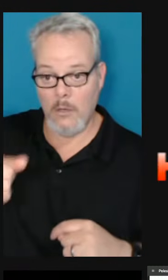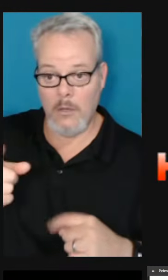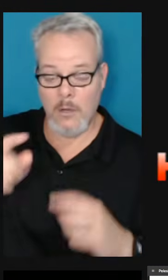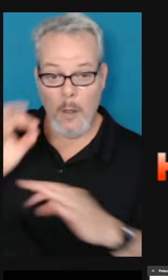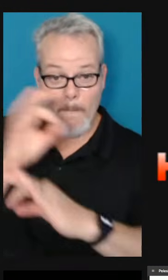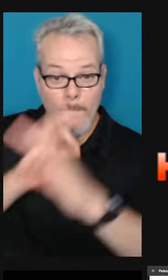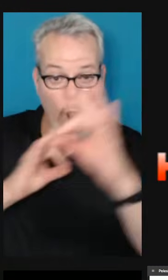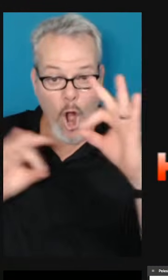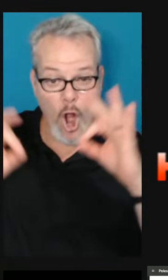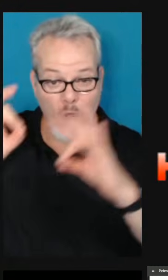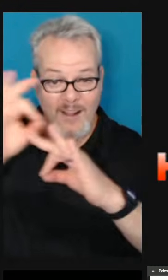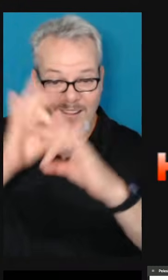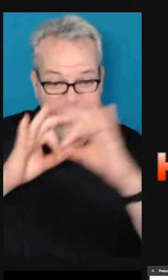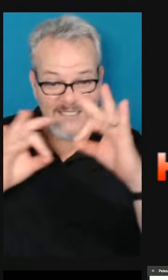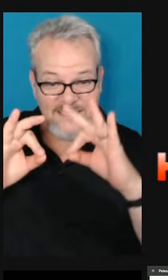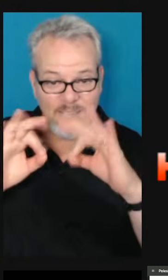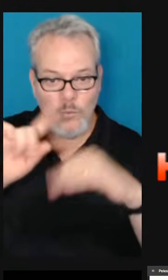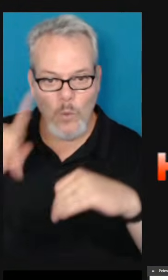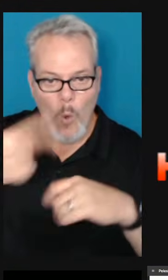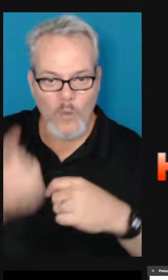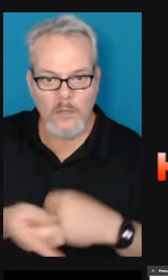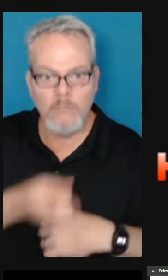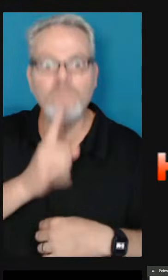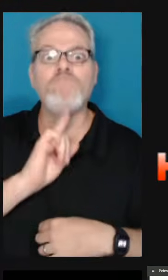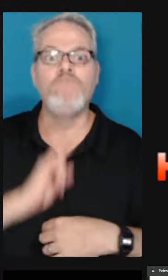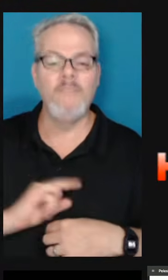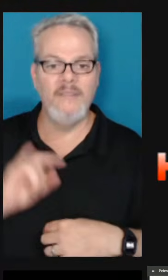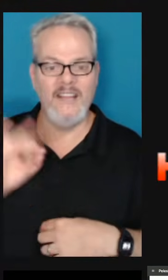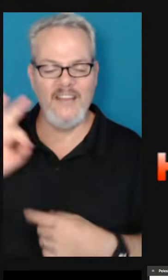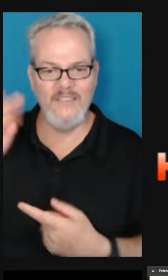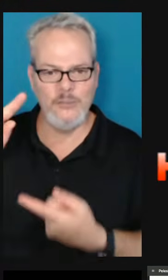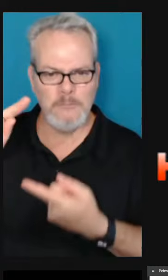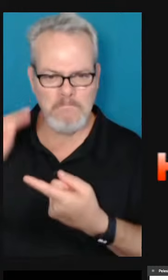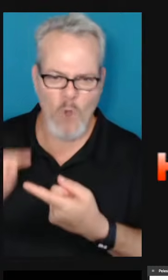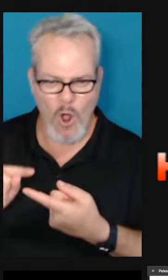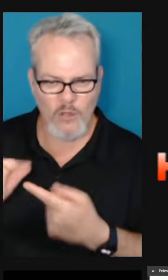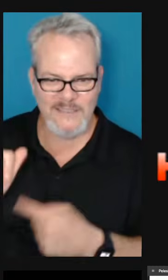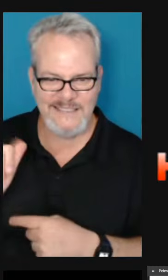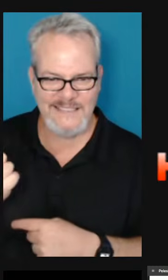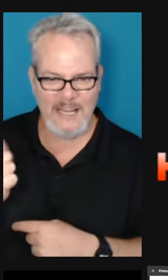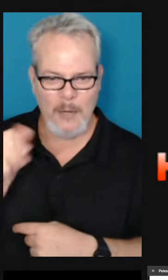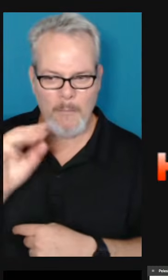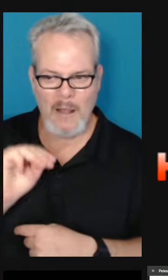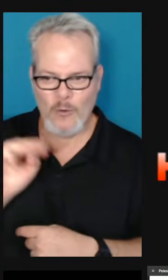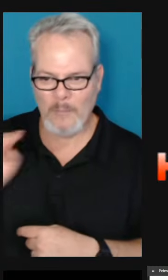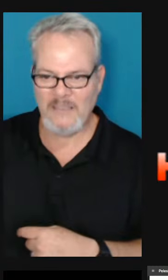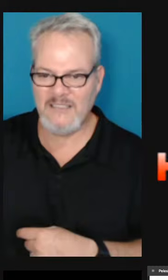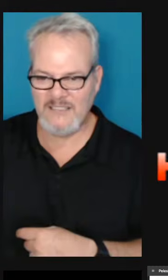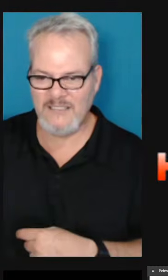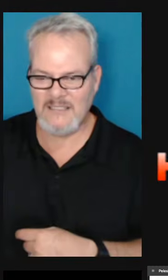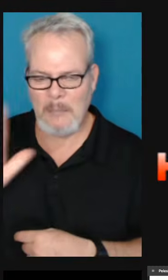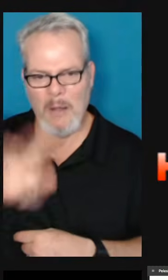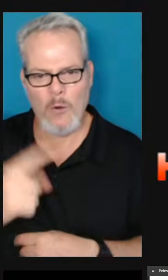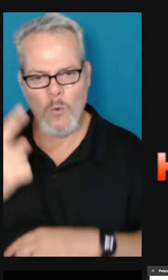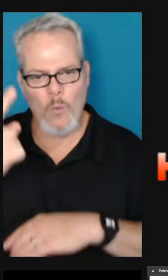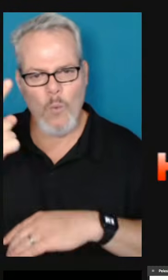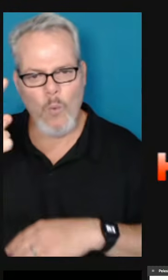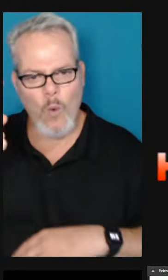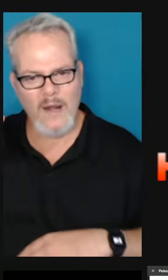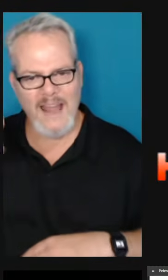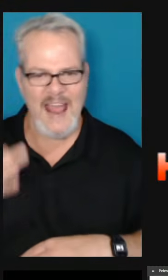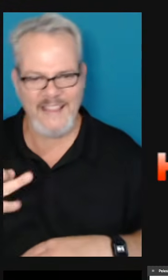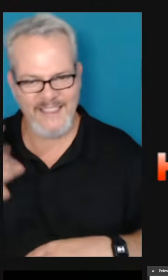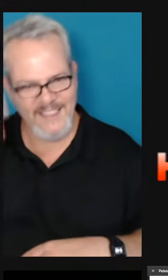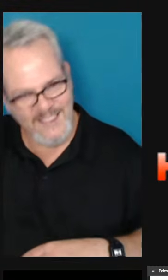than 10 micrometers in diameter, or about 1/8 of the width of a human hair. Analyses of Pele's hair